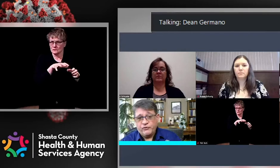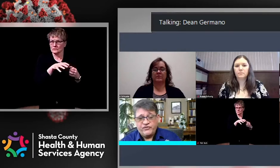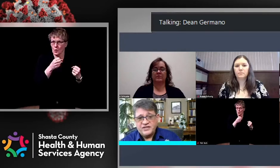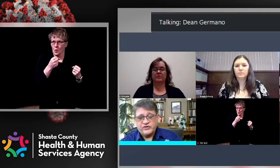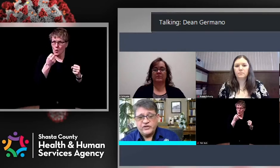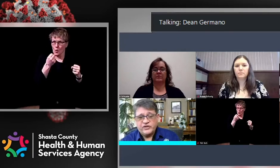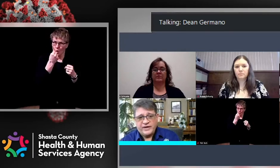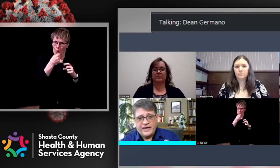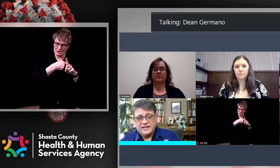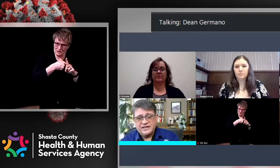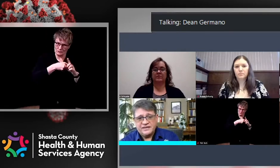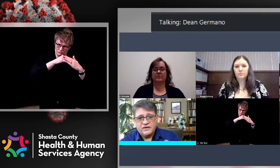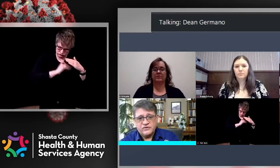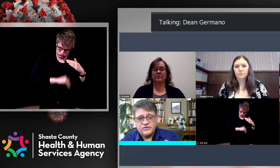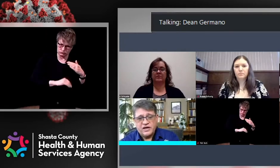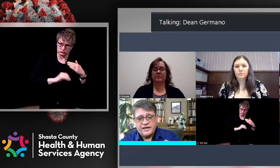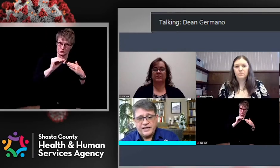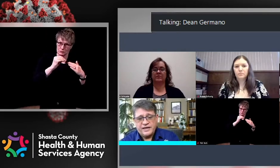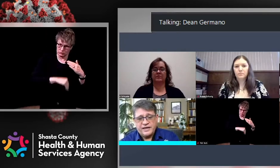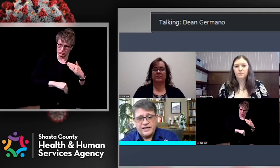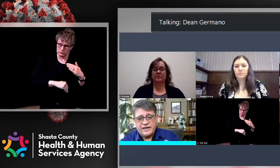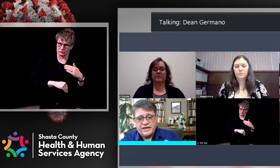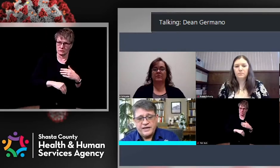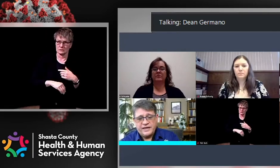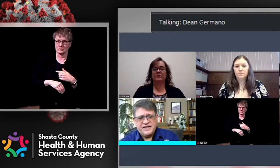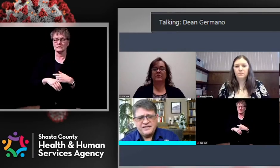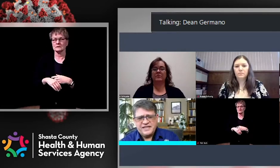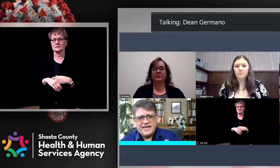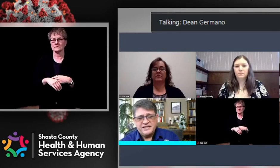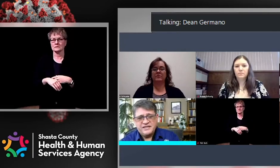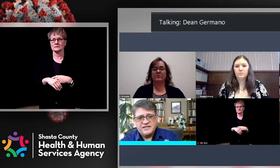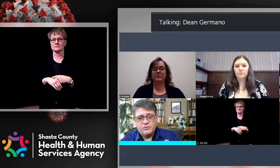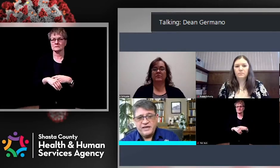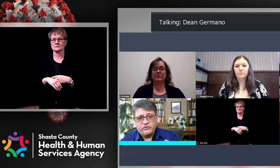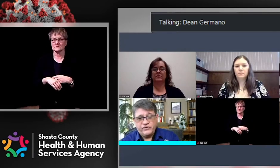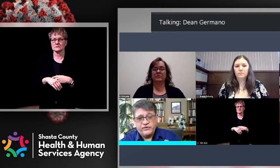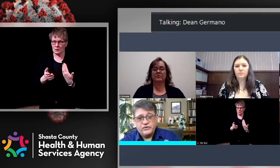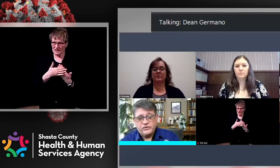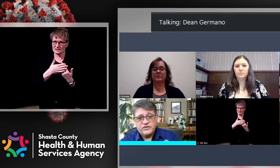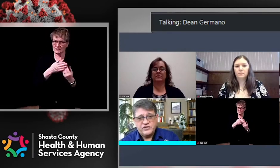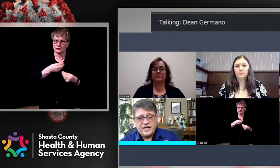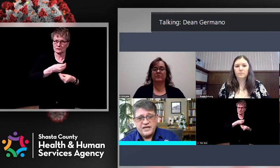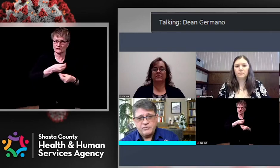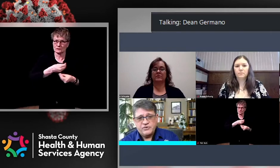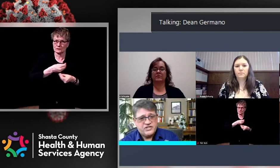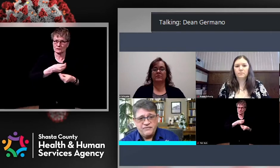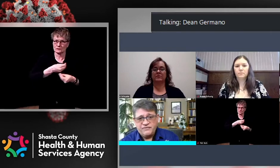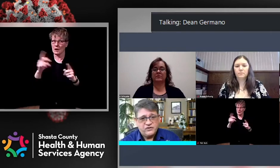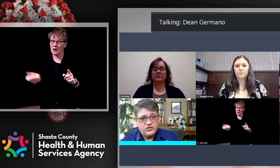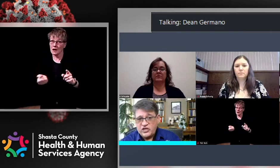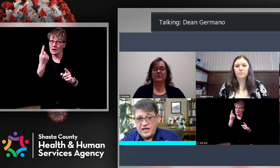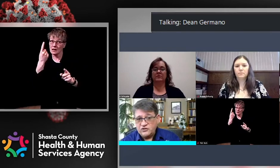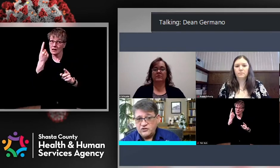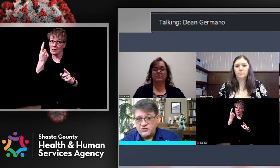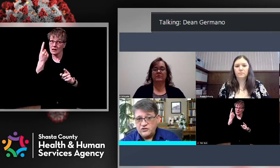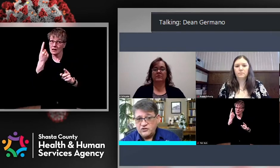than, for example, Pfizer and all the handling that goes on. And I think the data is still being reviewed. So that number 70 could change.